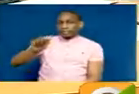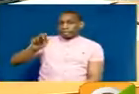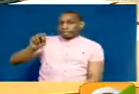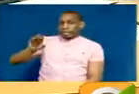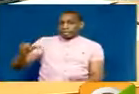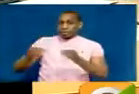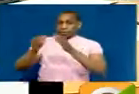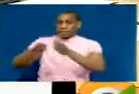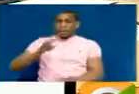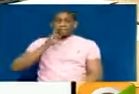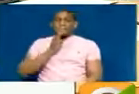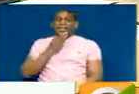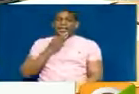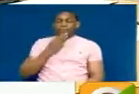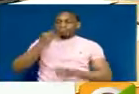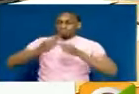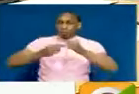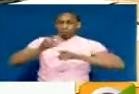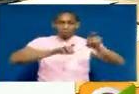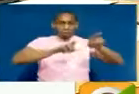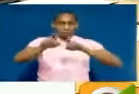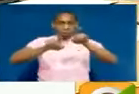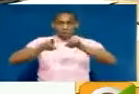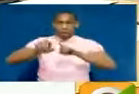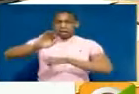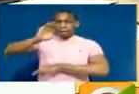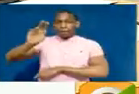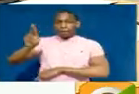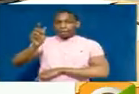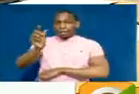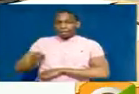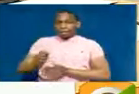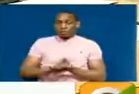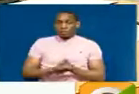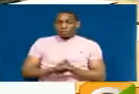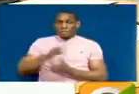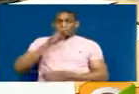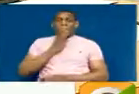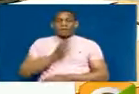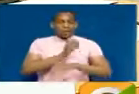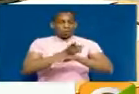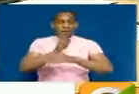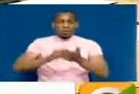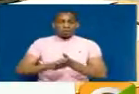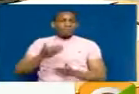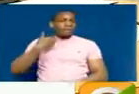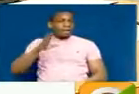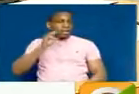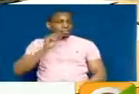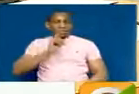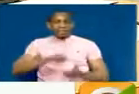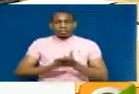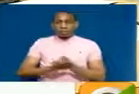ANC party leader Musalia Mudavadi continues his onslaught in the Mount Kenya region. Mudavadi warned of hate mongering,